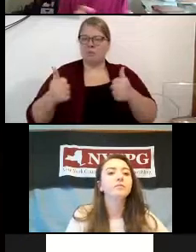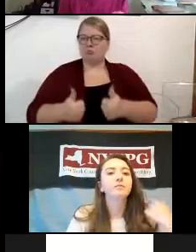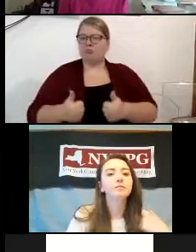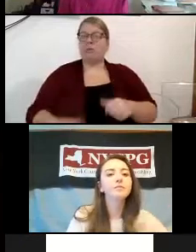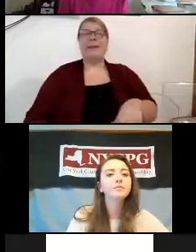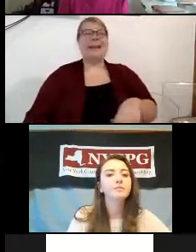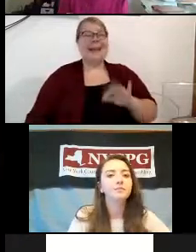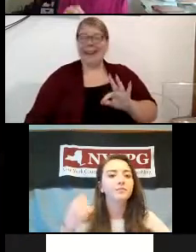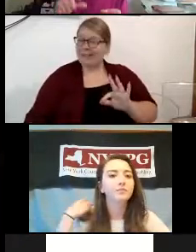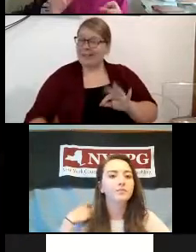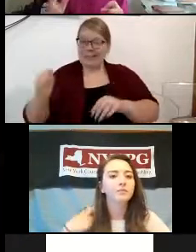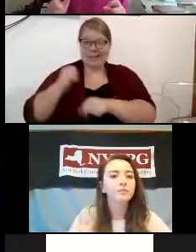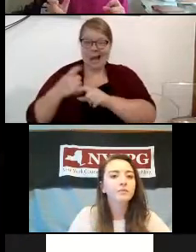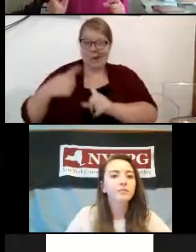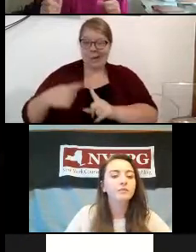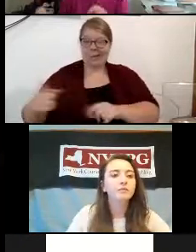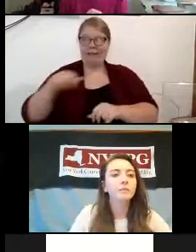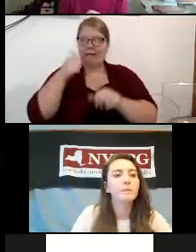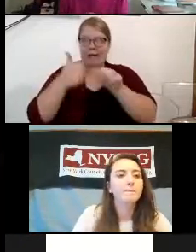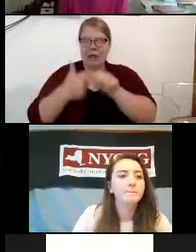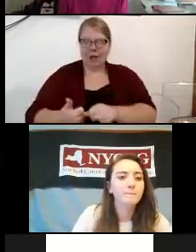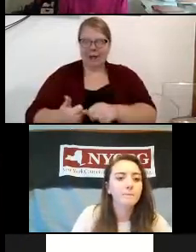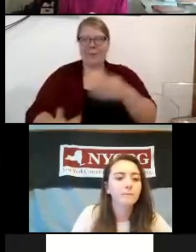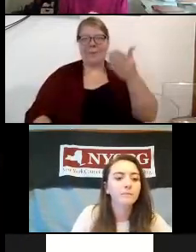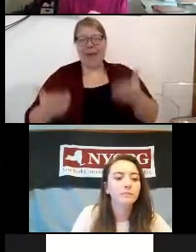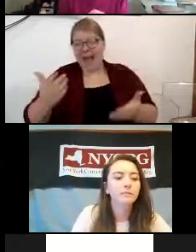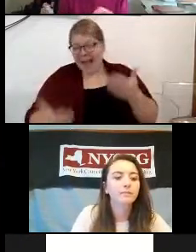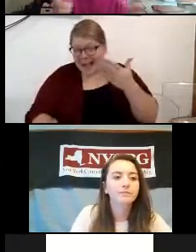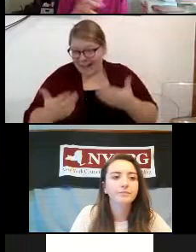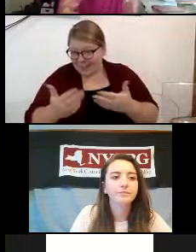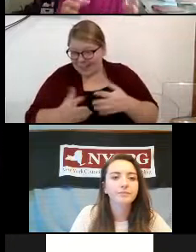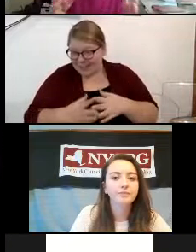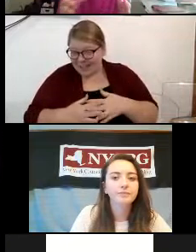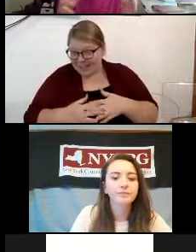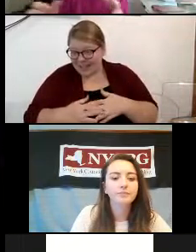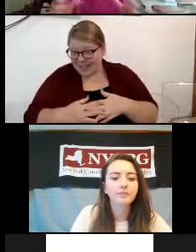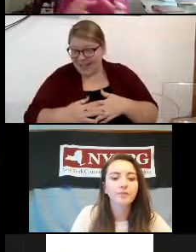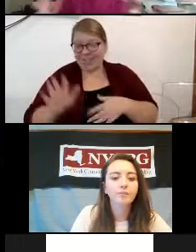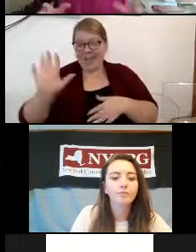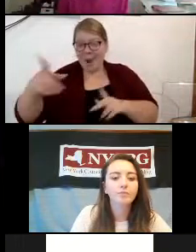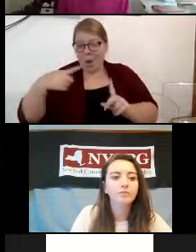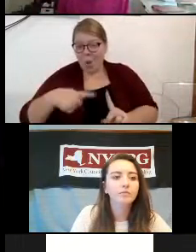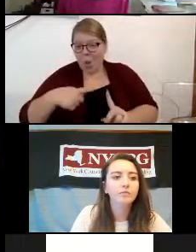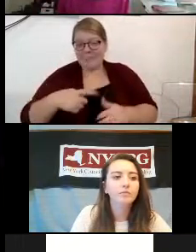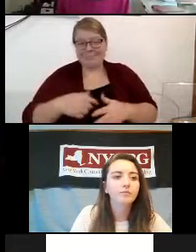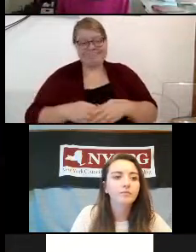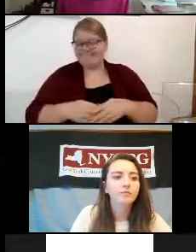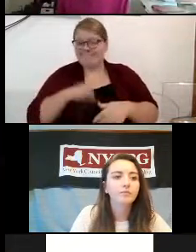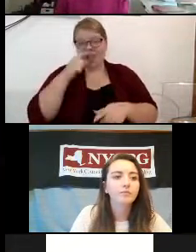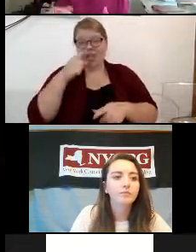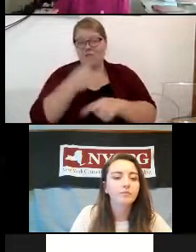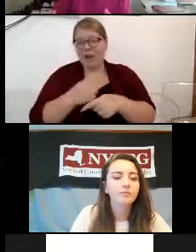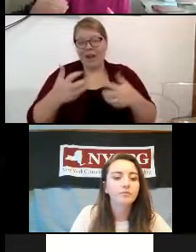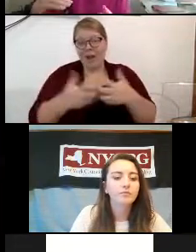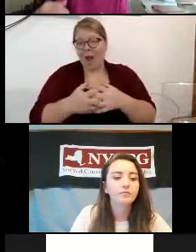not adhering to the plan, that suggests that maybe the goals are not the right goals,